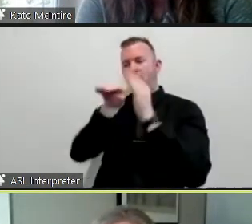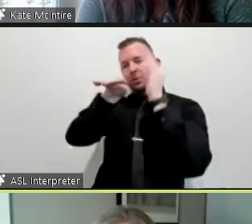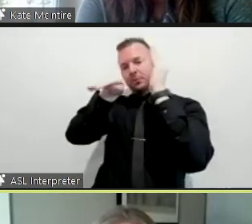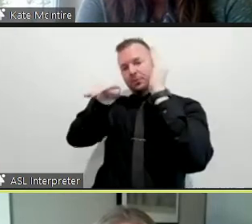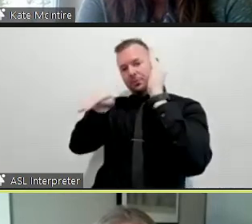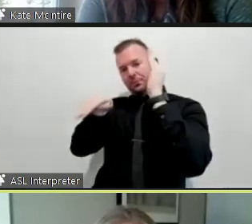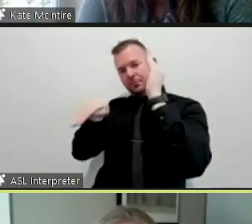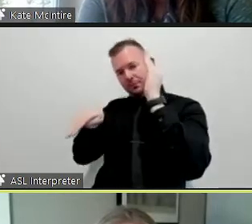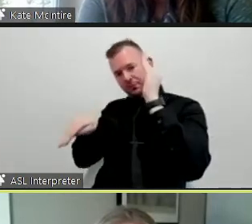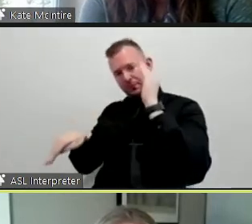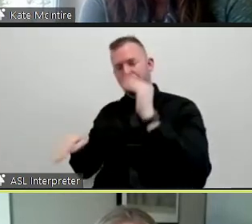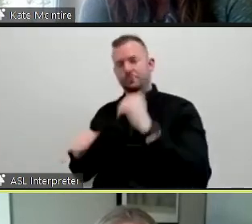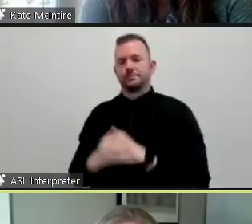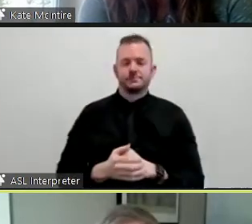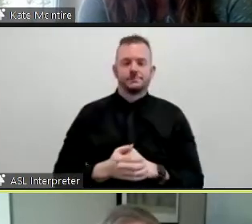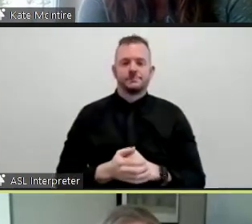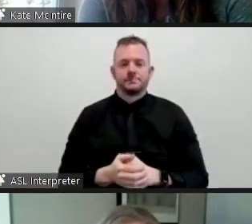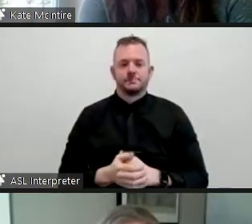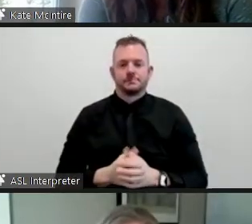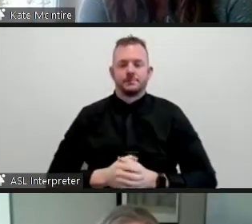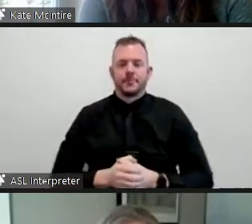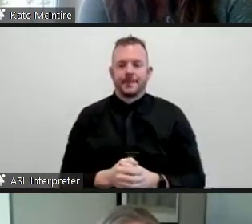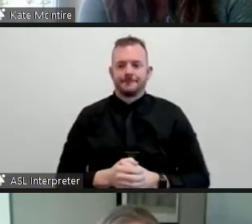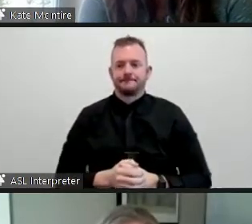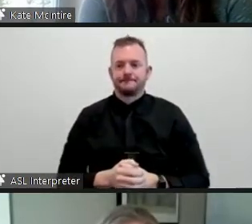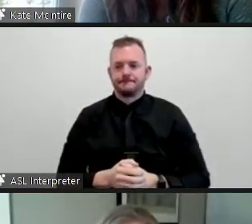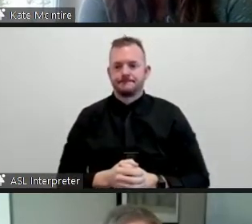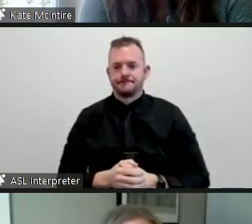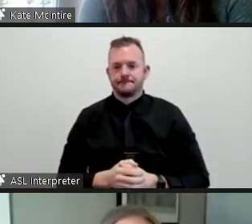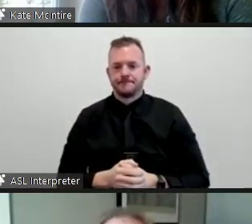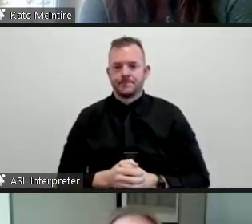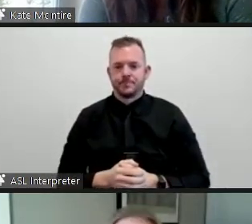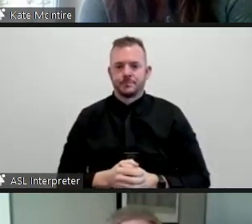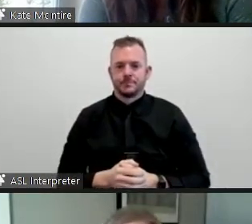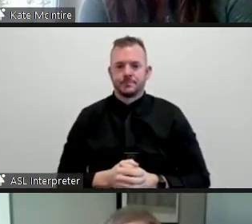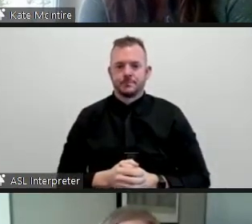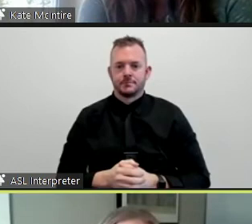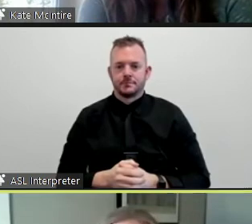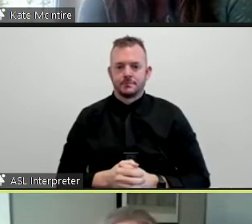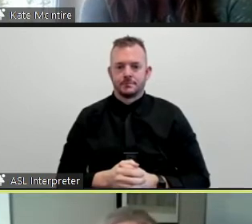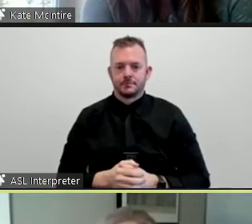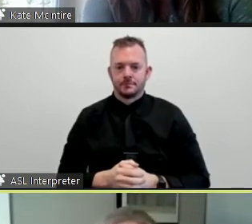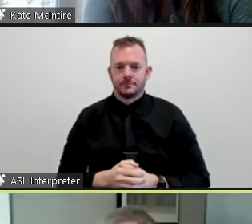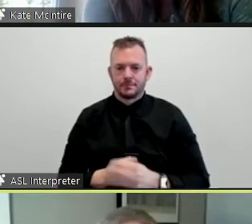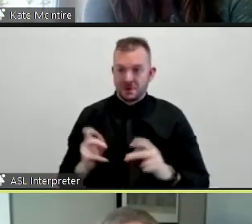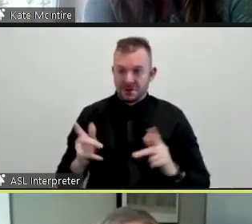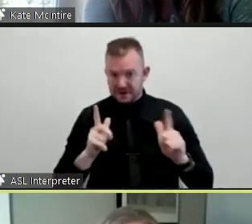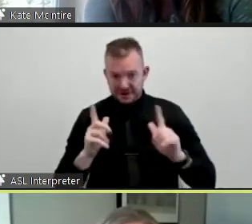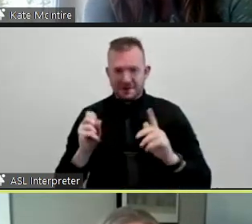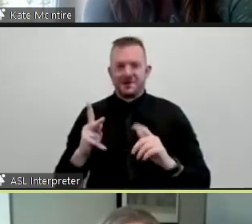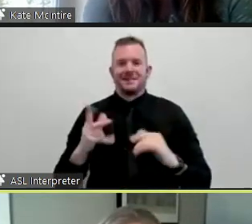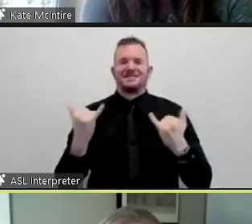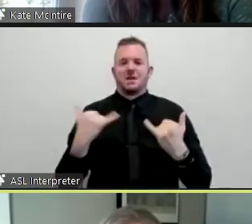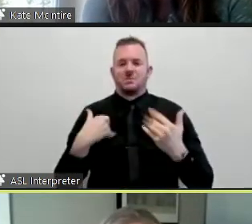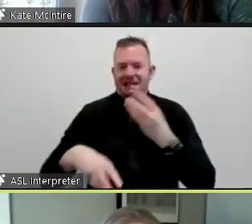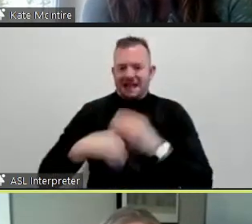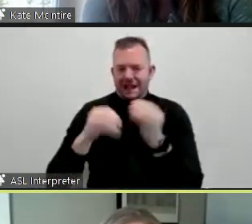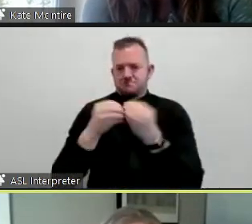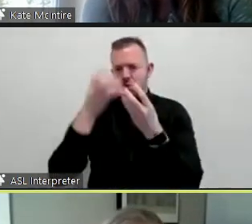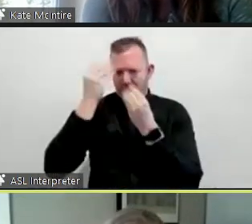And finally, I want to just provide a little bit of, okay. Finally, I want to just provide a little bit of information about